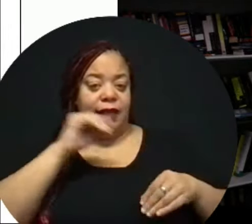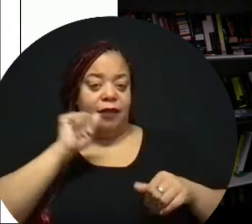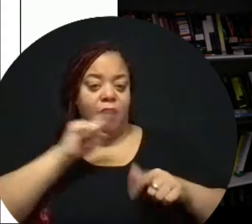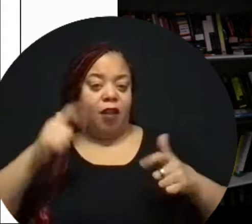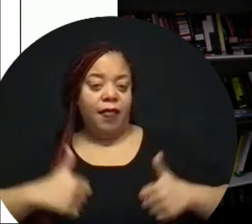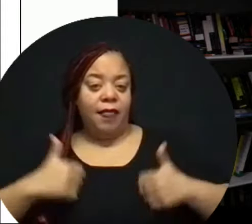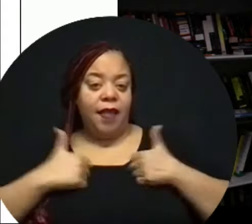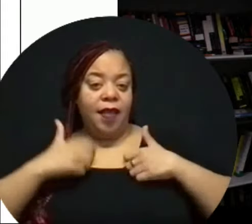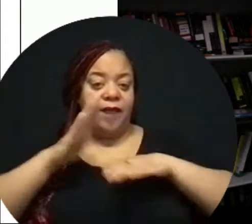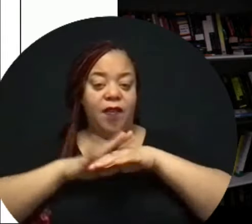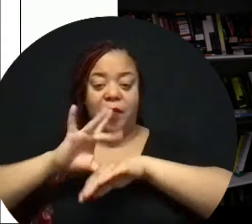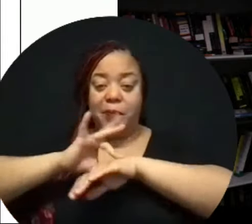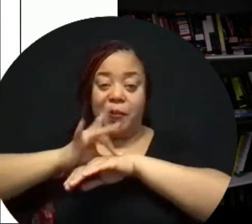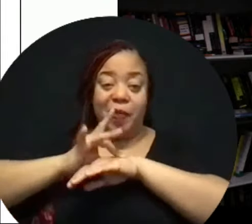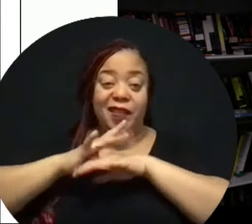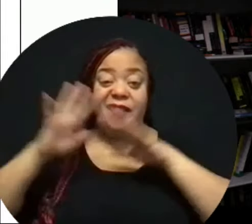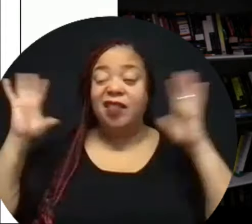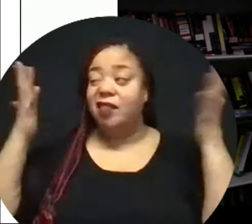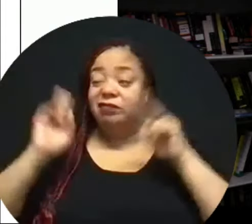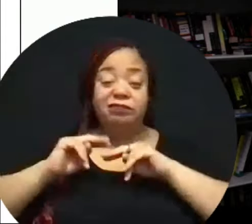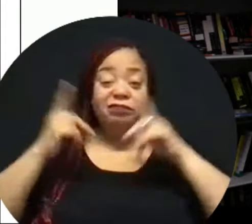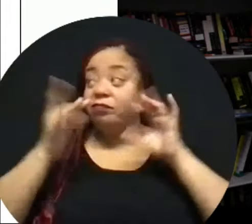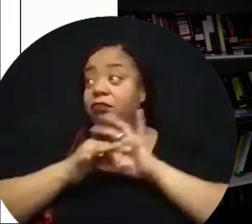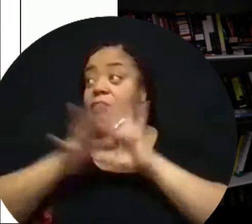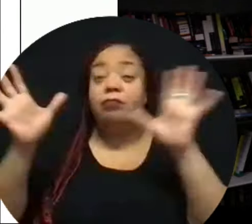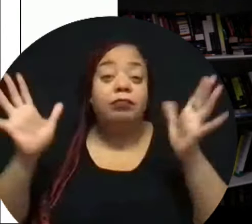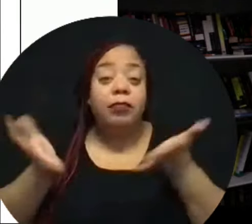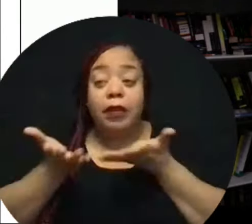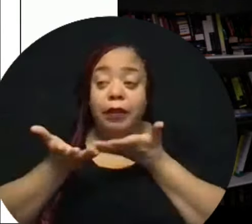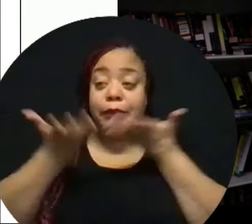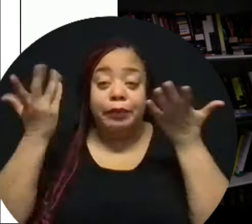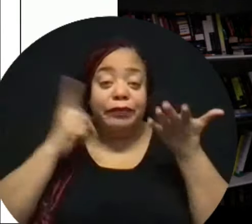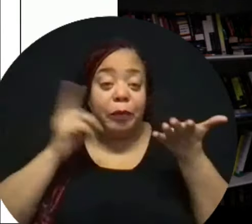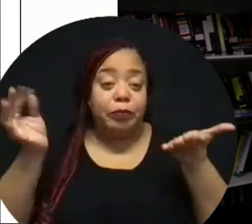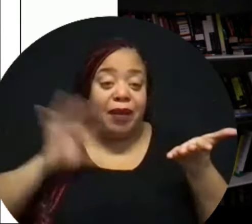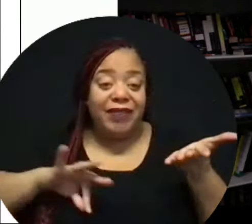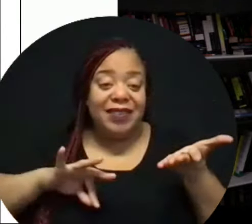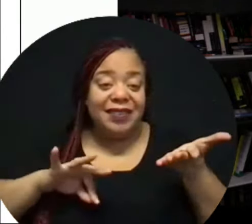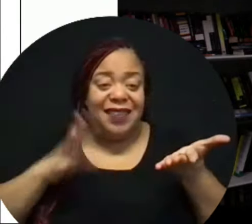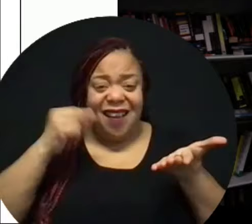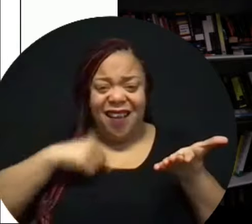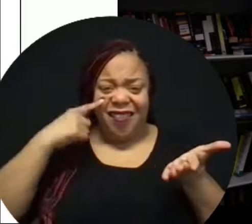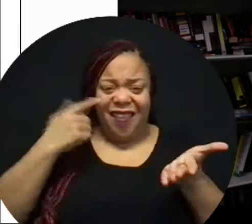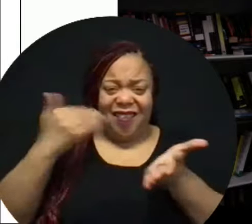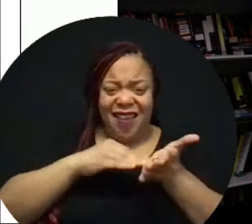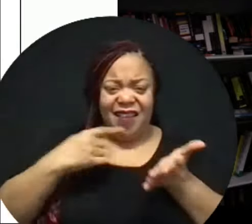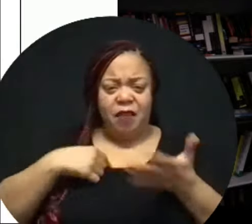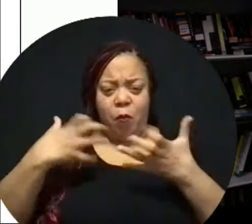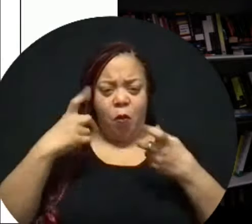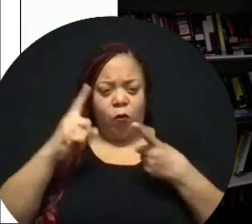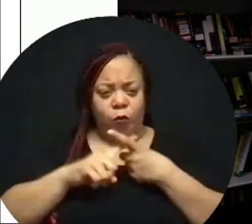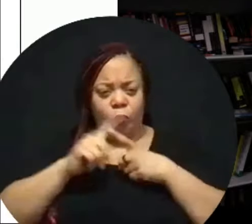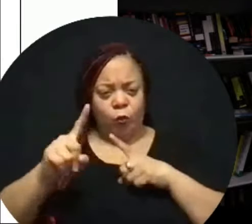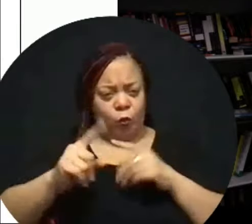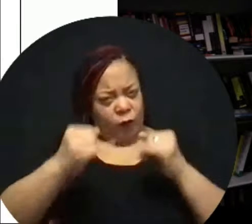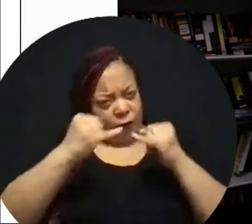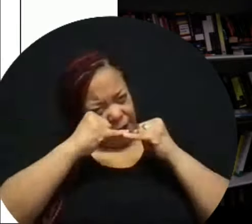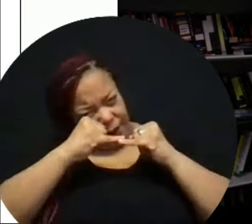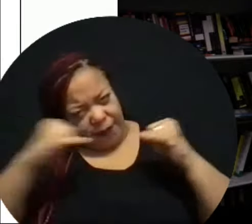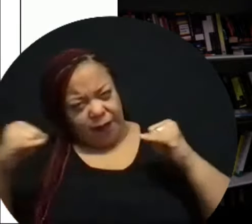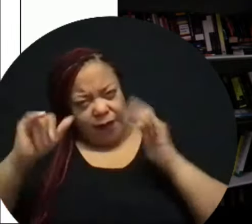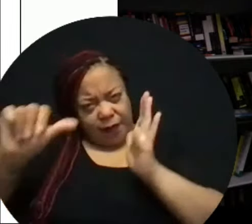means the return of prison lands as well as any other lands to indigenous sovereignties. And I think alongside